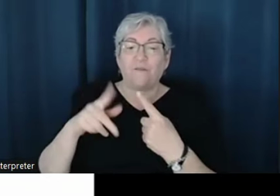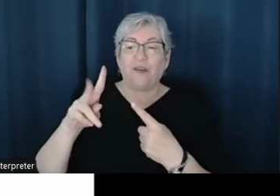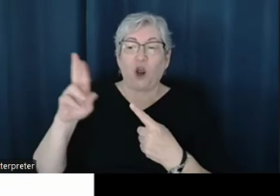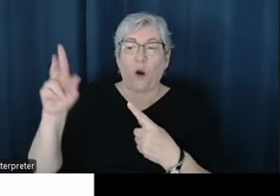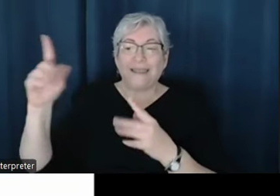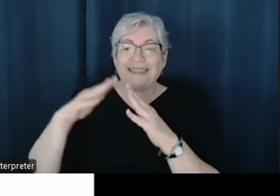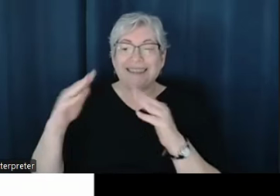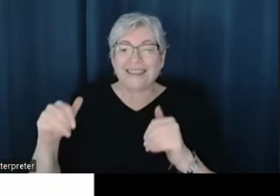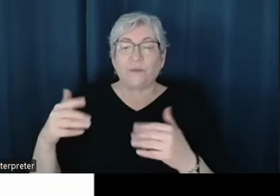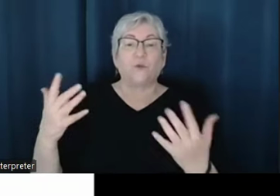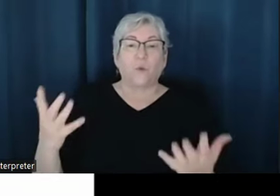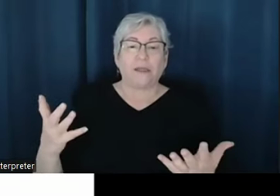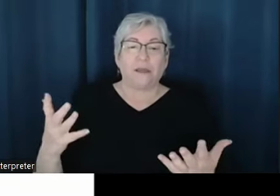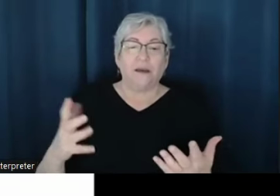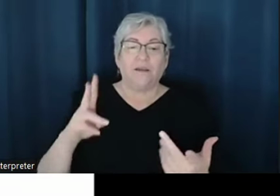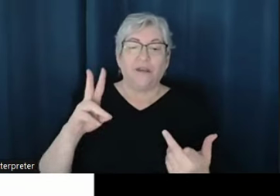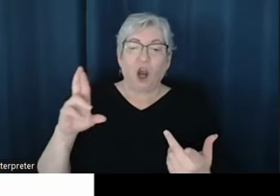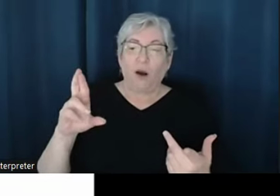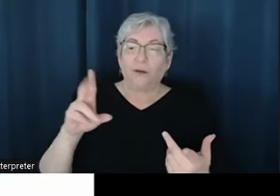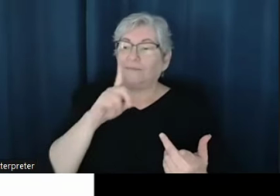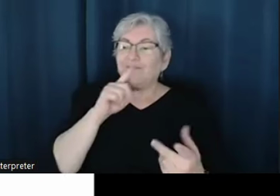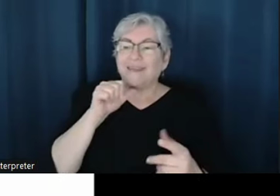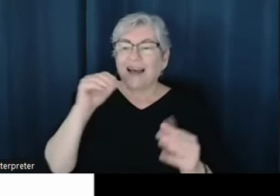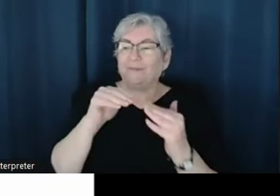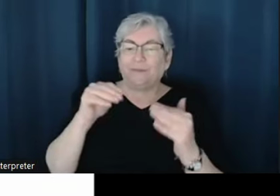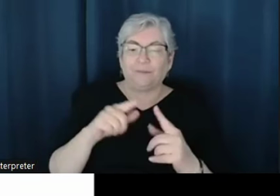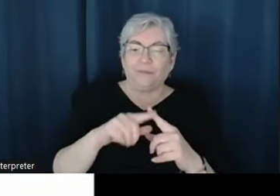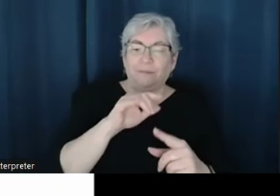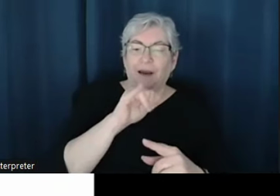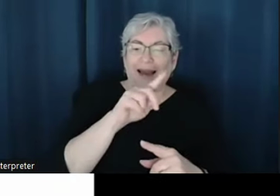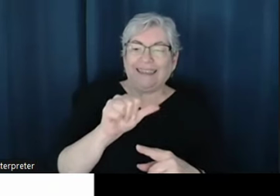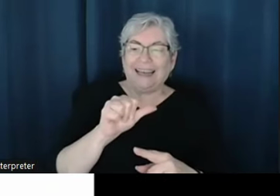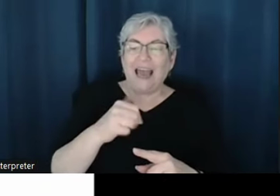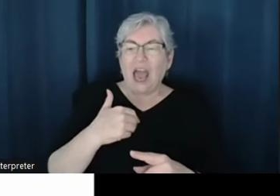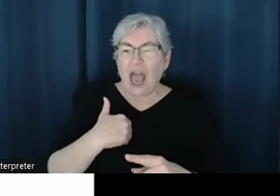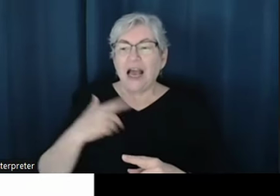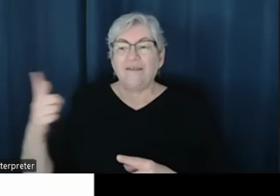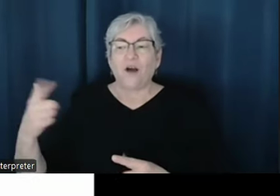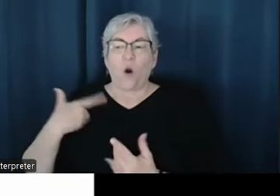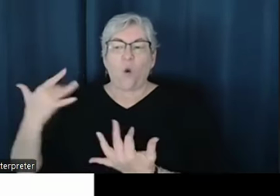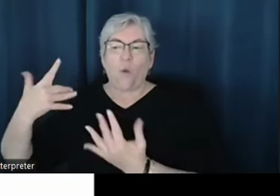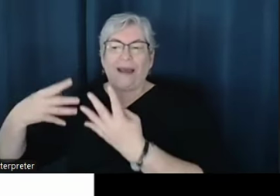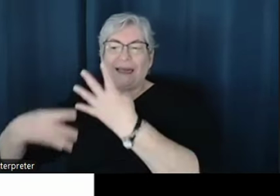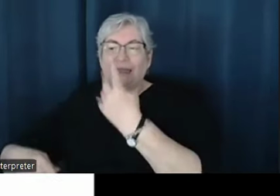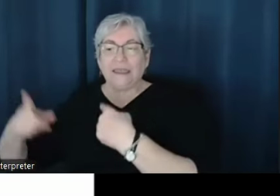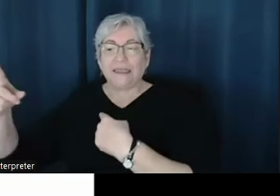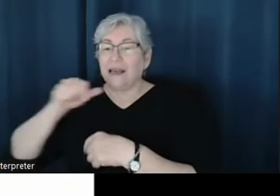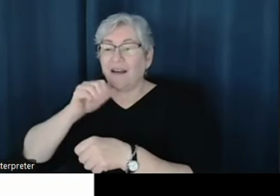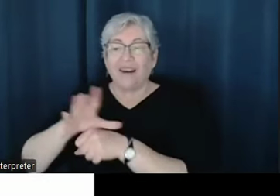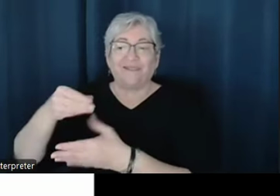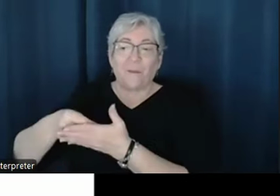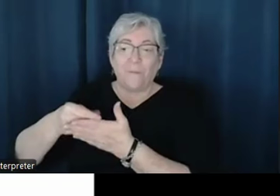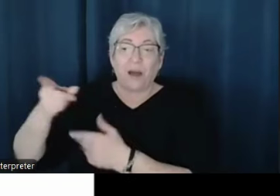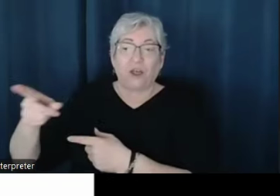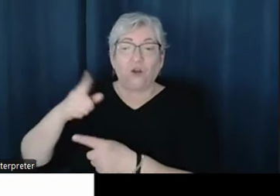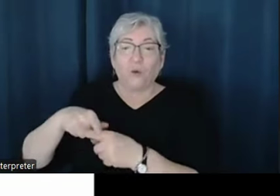system is VR, unlike IDEA, is allowed to have what's called a waiting list. So if they don't have enough money to serve